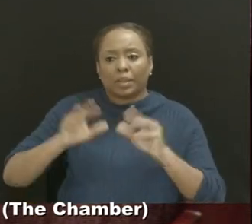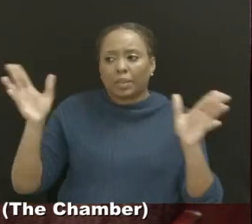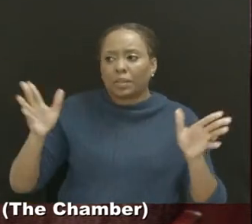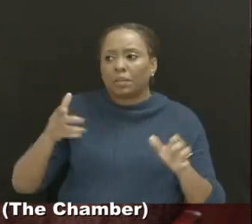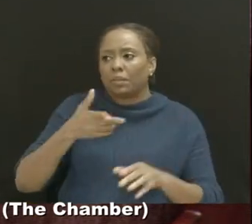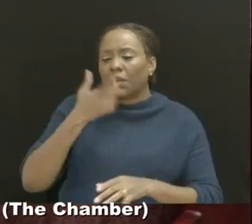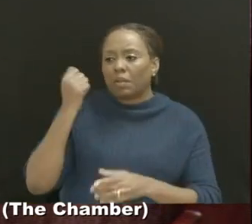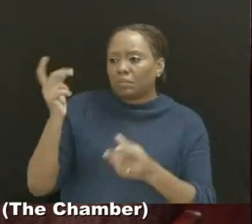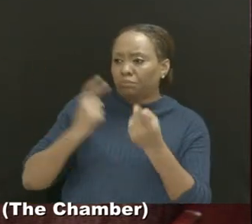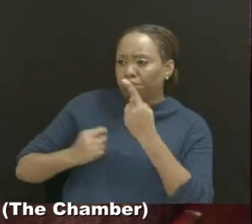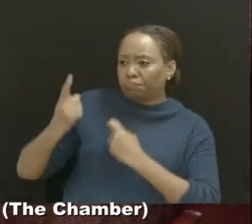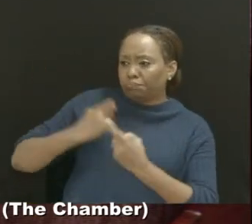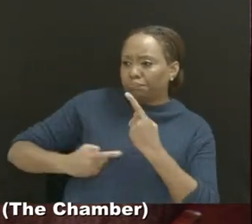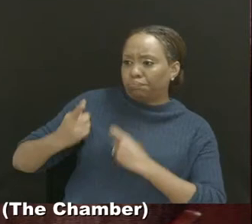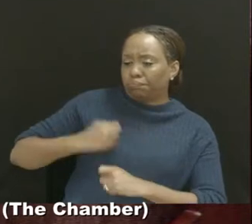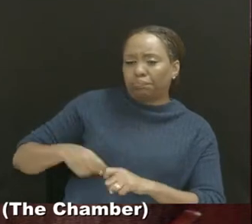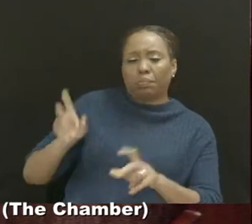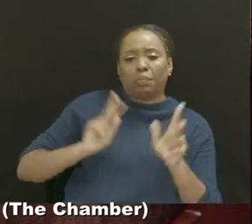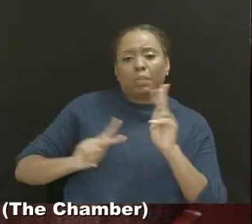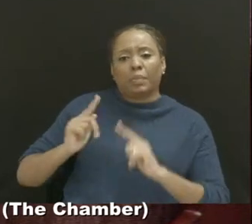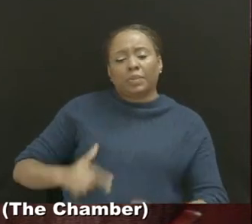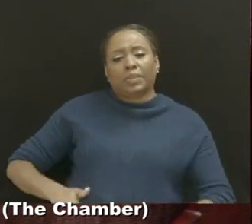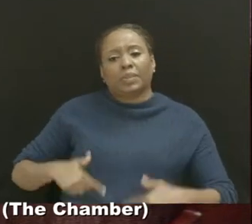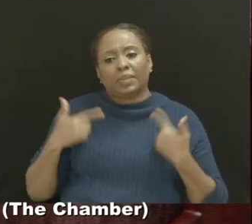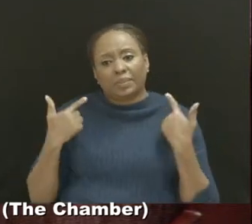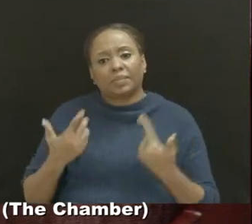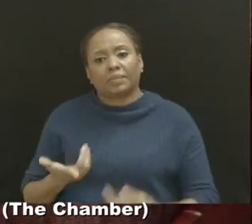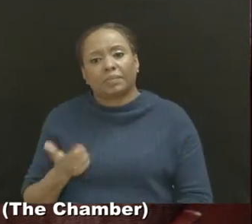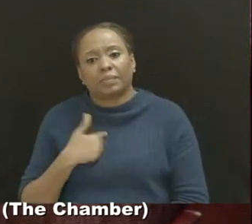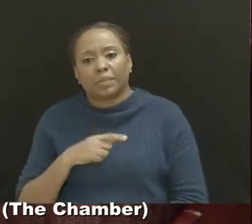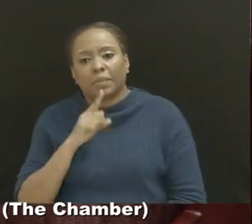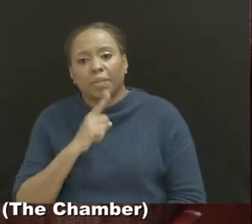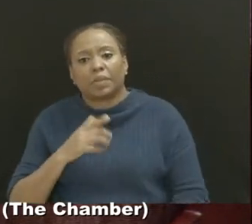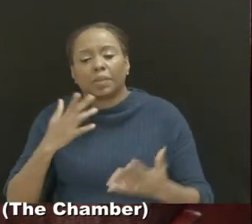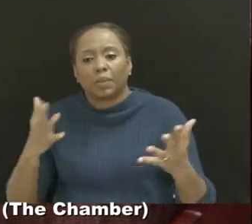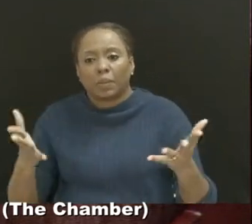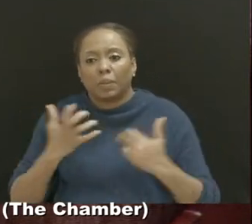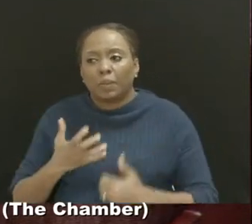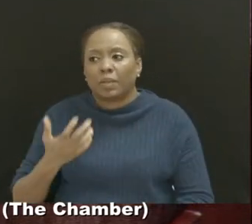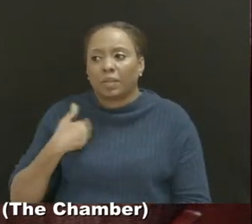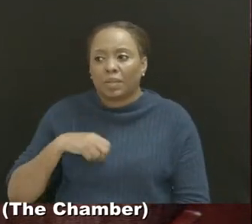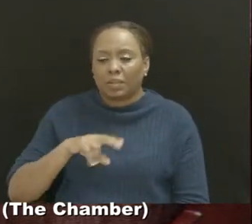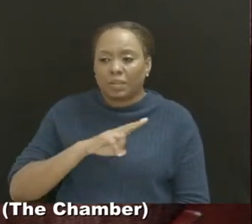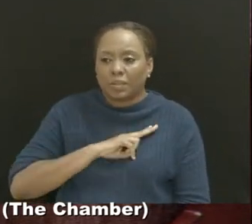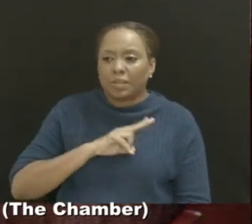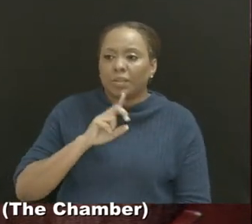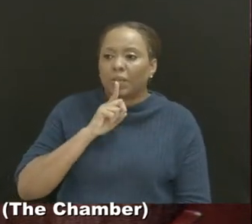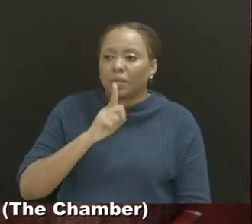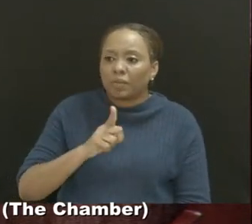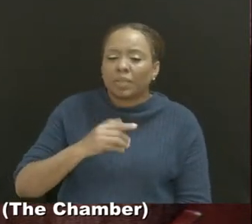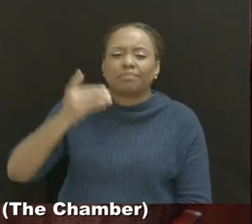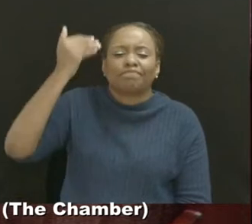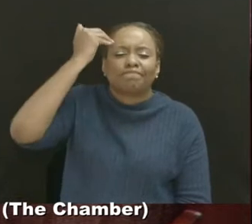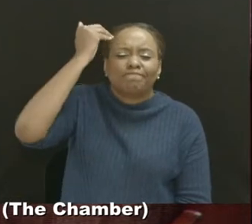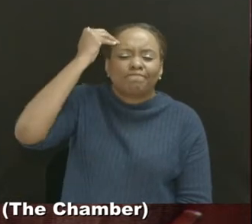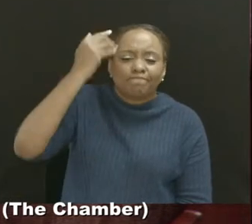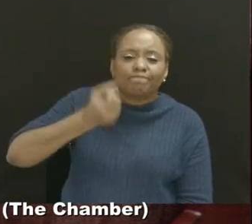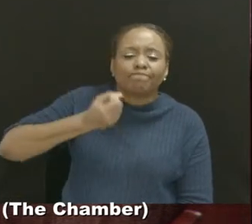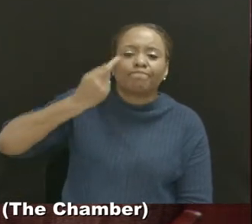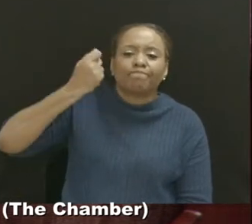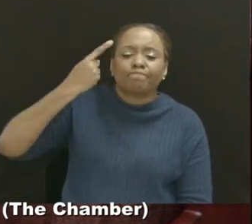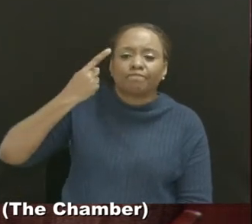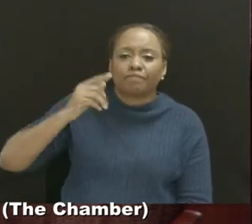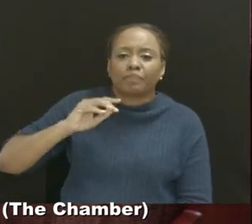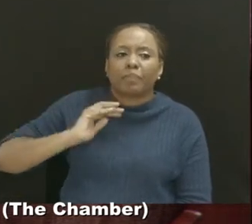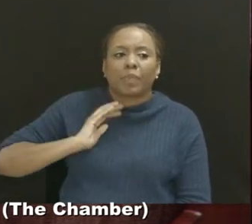numerous questions are coming from the residents and others, and I would wish for us as a people to become even more conscious as to the role